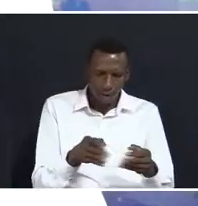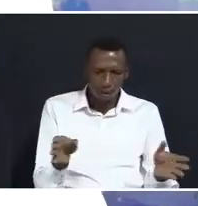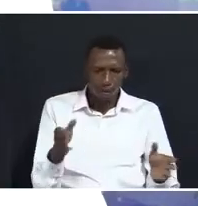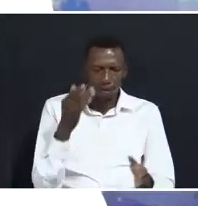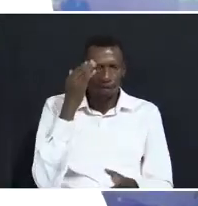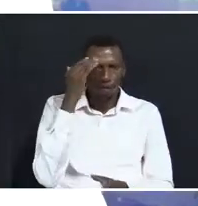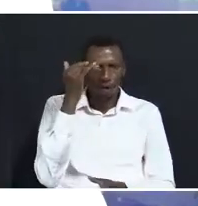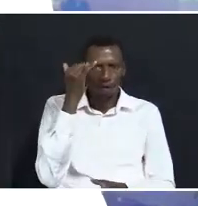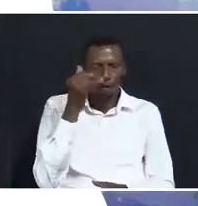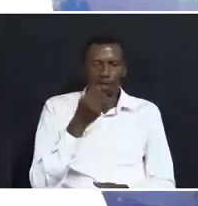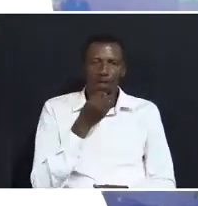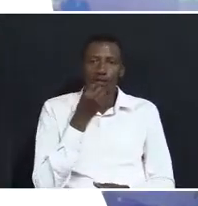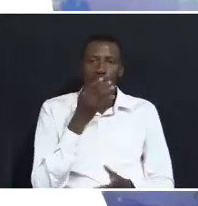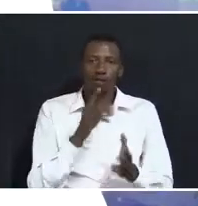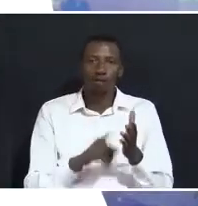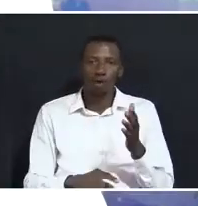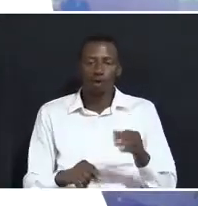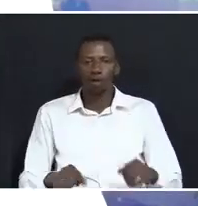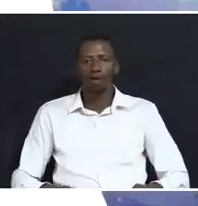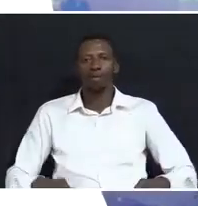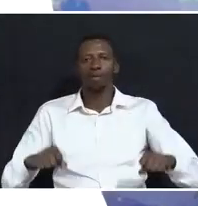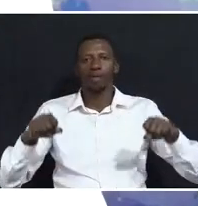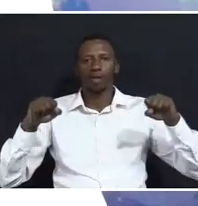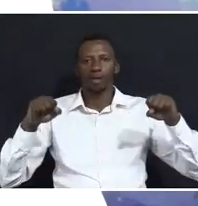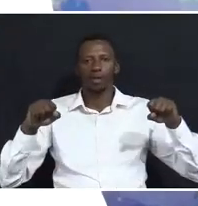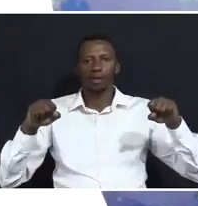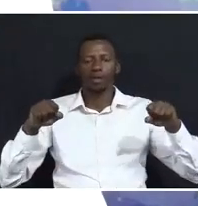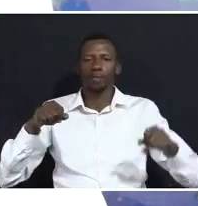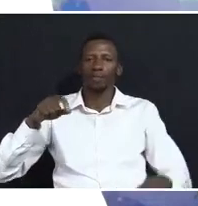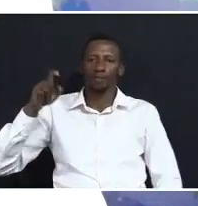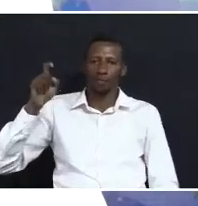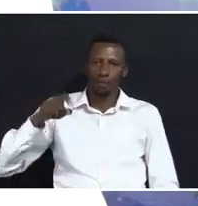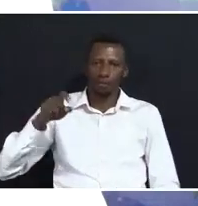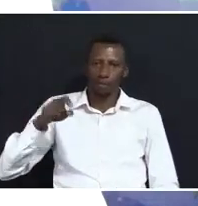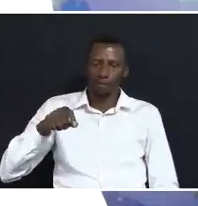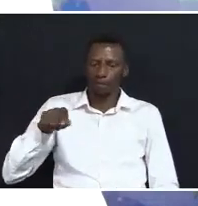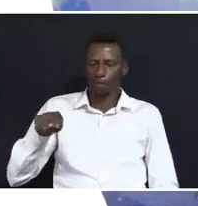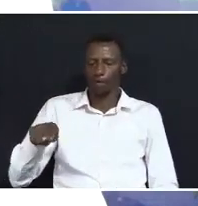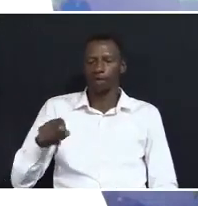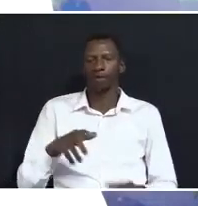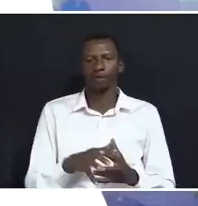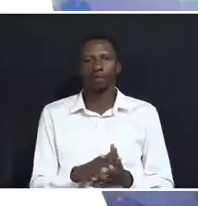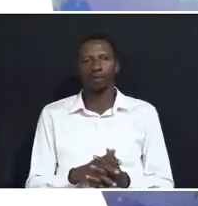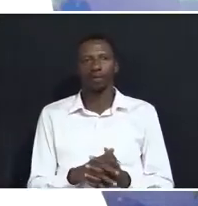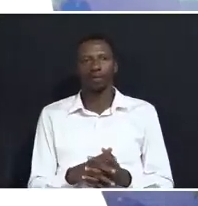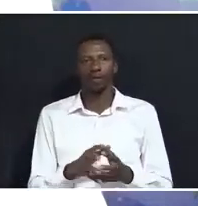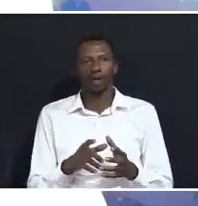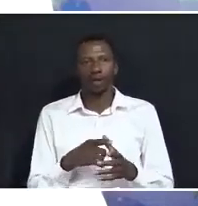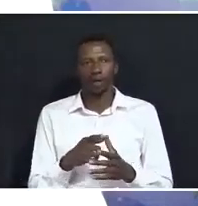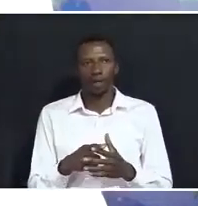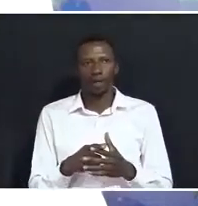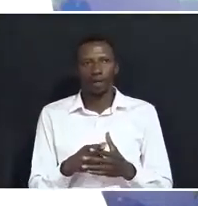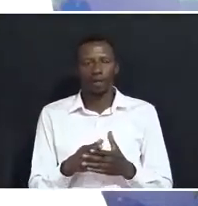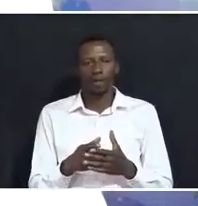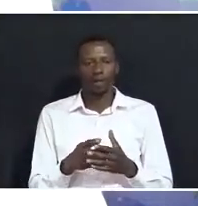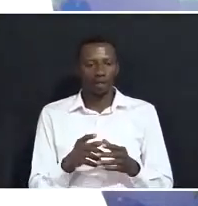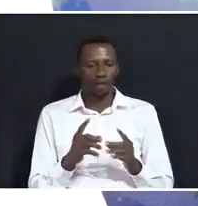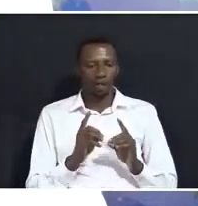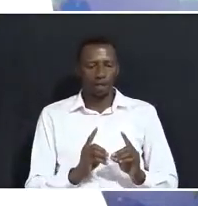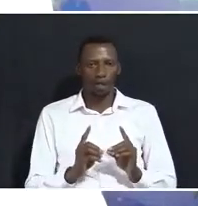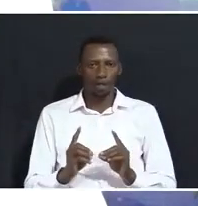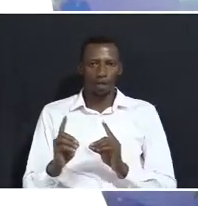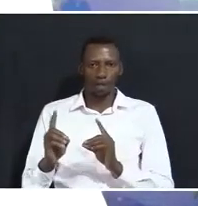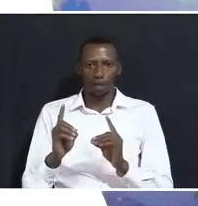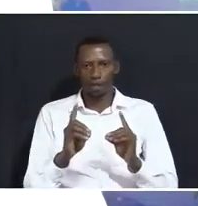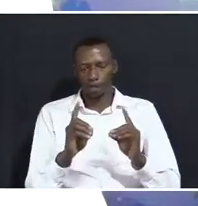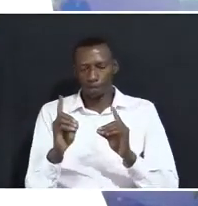donkey, tell him the master has need of it. And they that were sent went